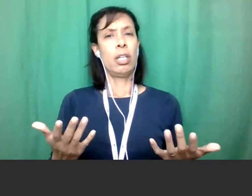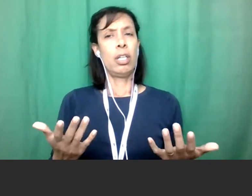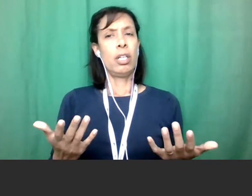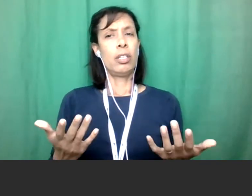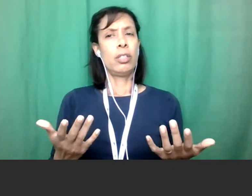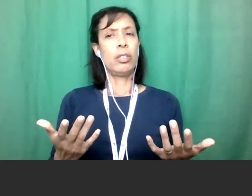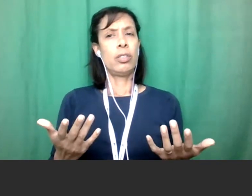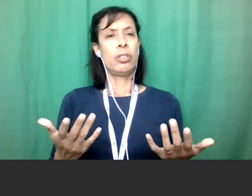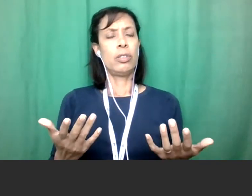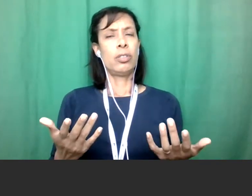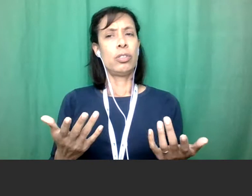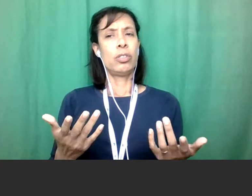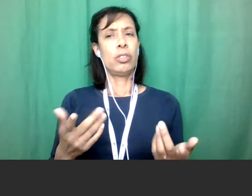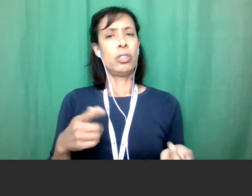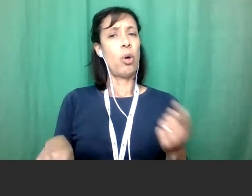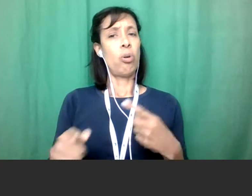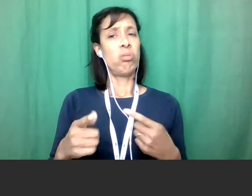perceptions, exploring